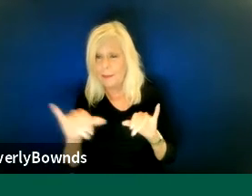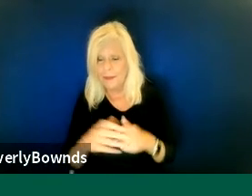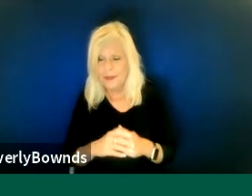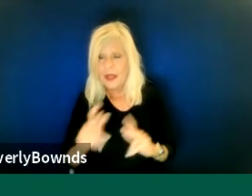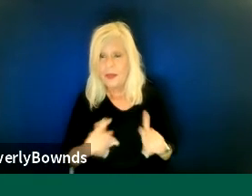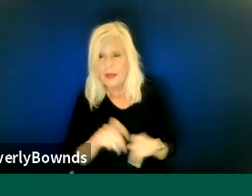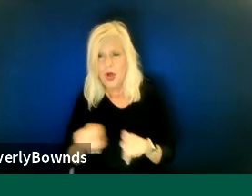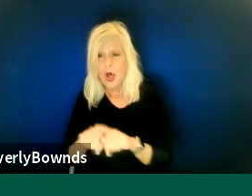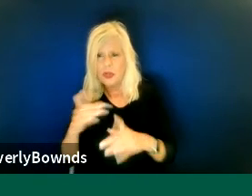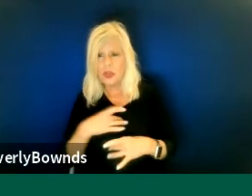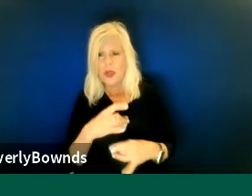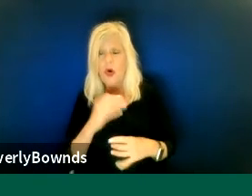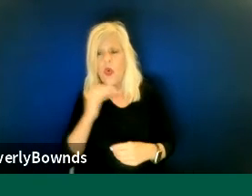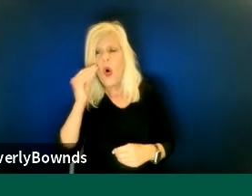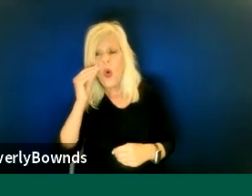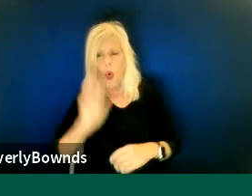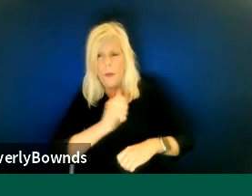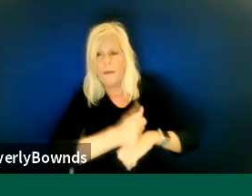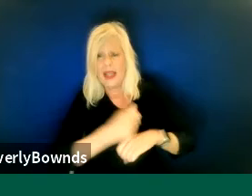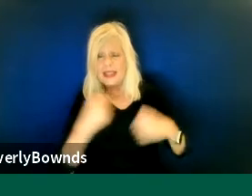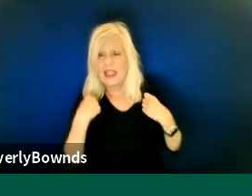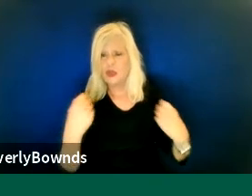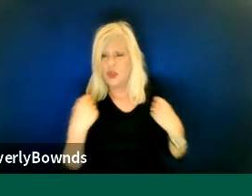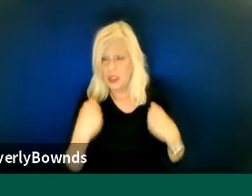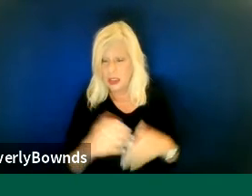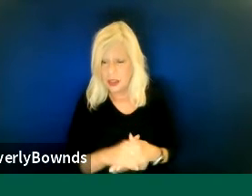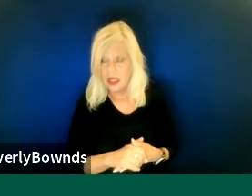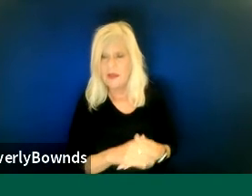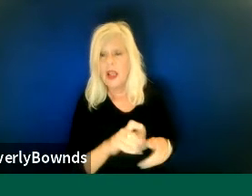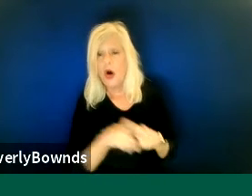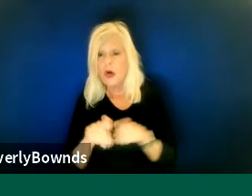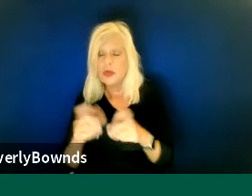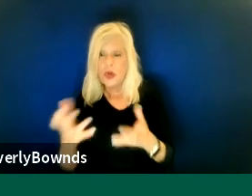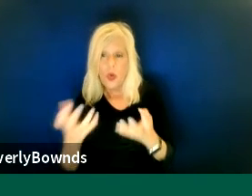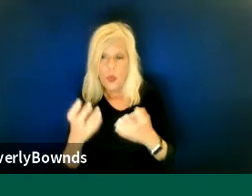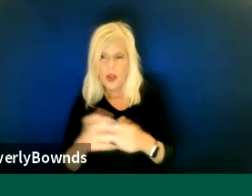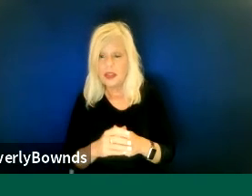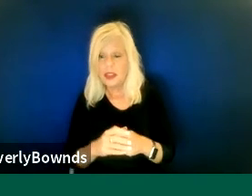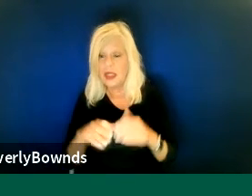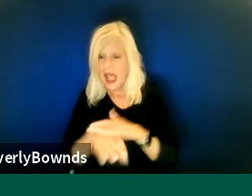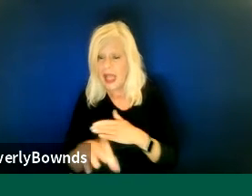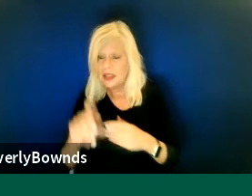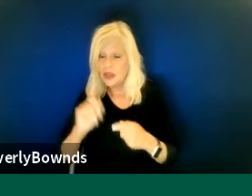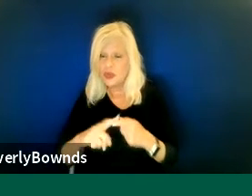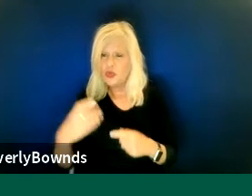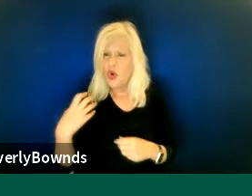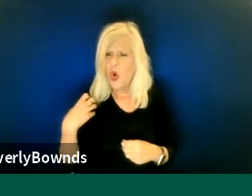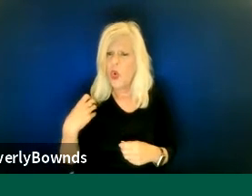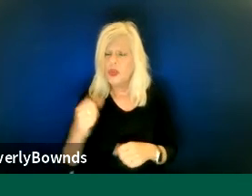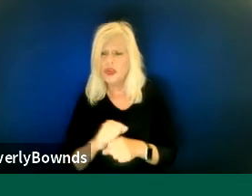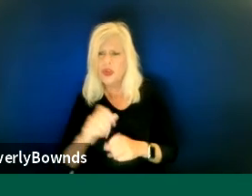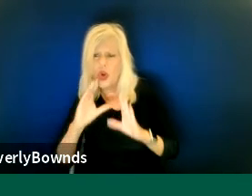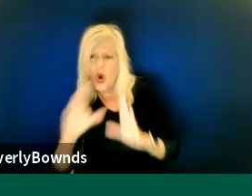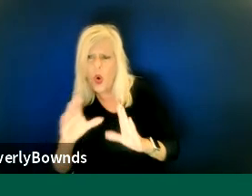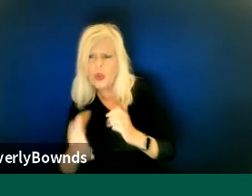also interested in home-based exercising, and they also wanted like, can I have access to a coach who can help me on